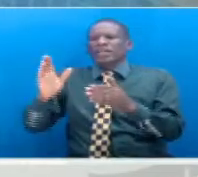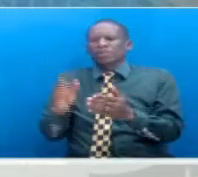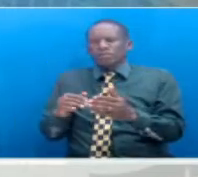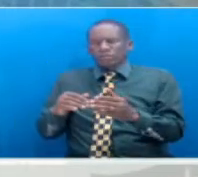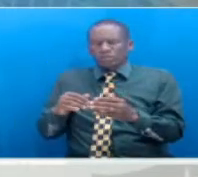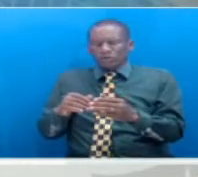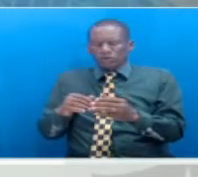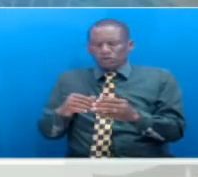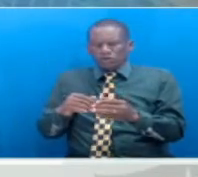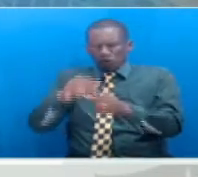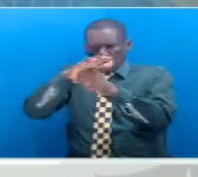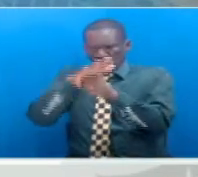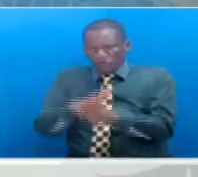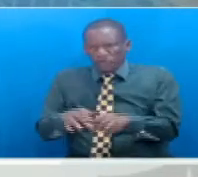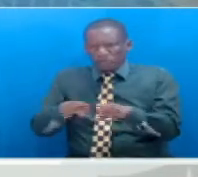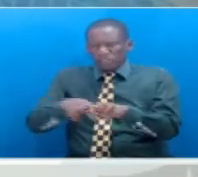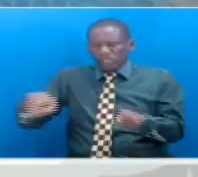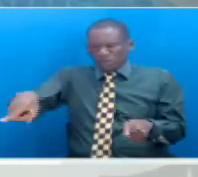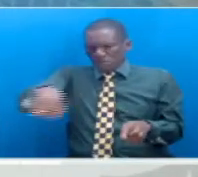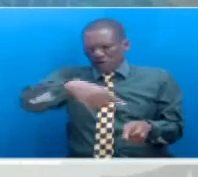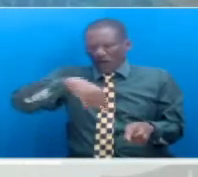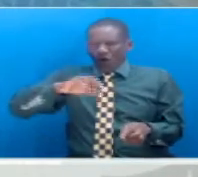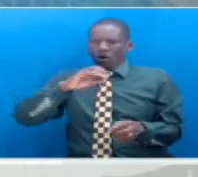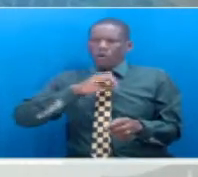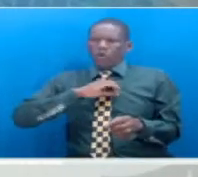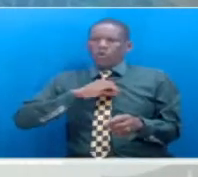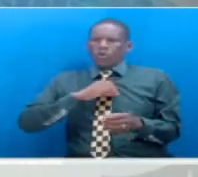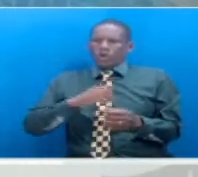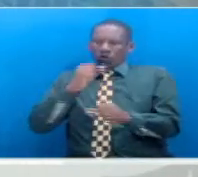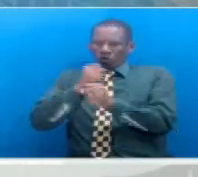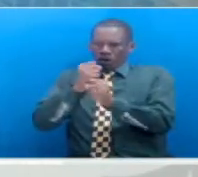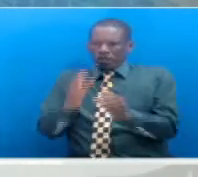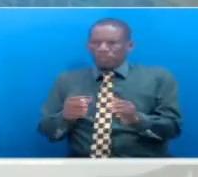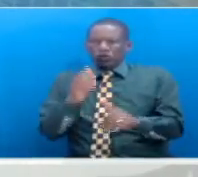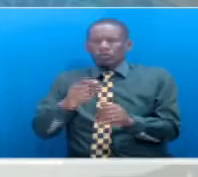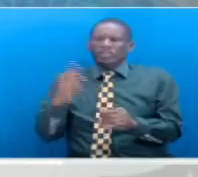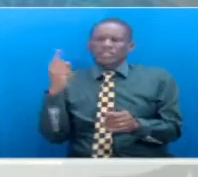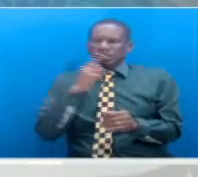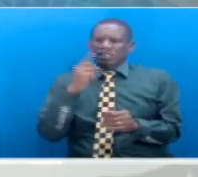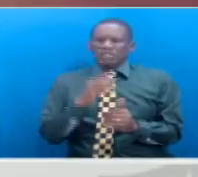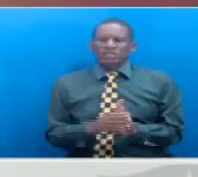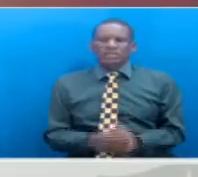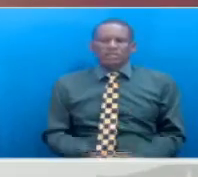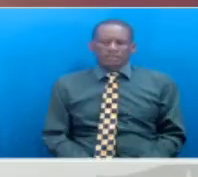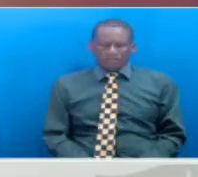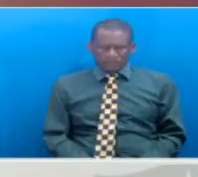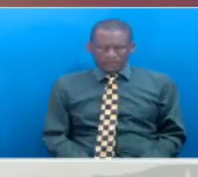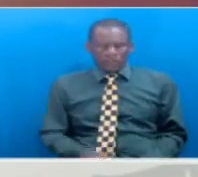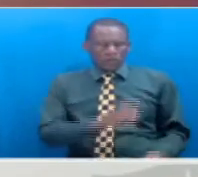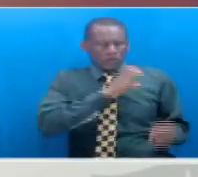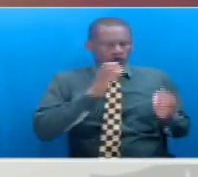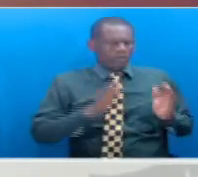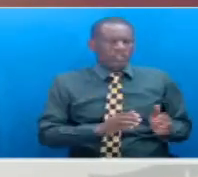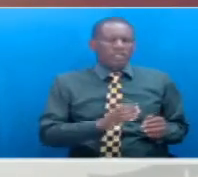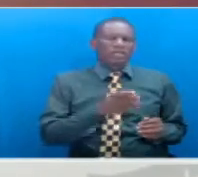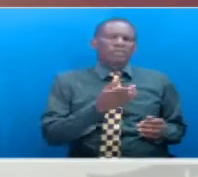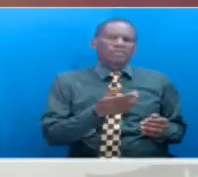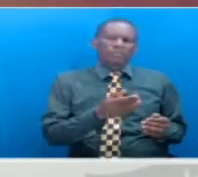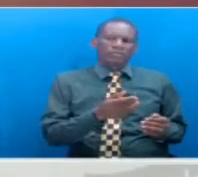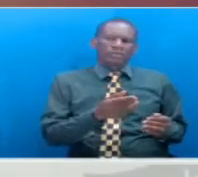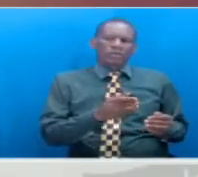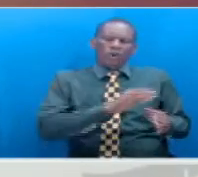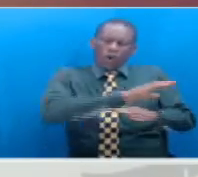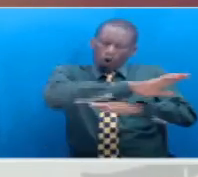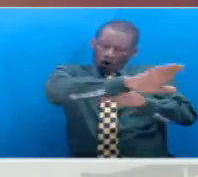profiling even our own employees, which is dangerous. All right. Yeah. And Commissioner Cherera, are you all,